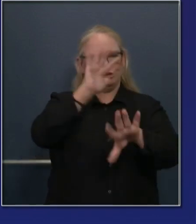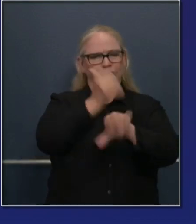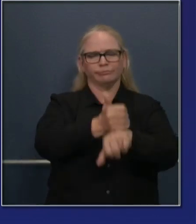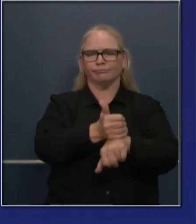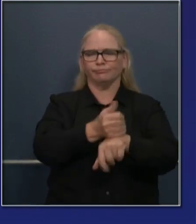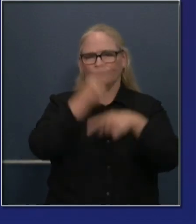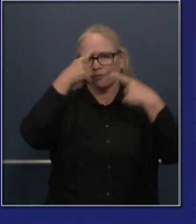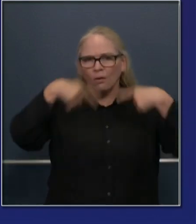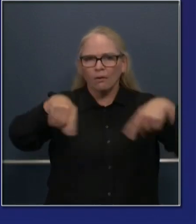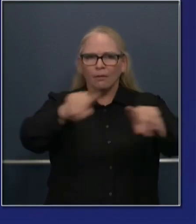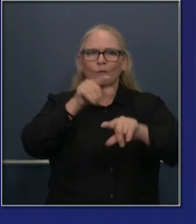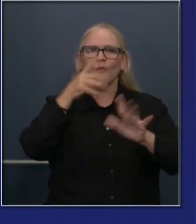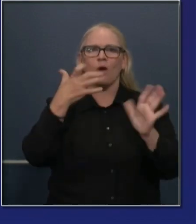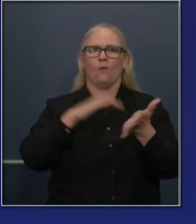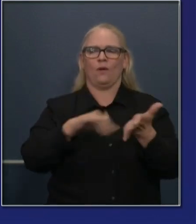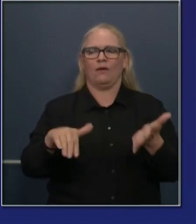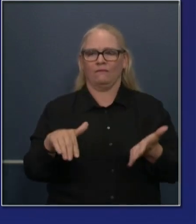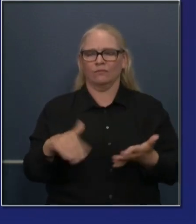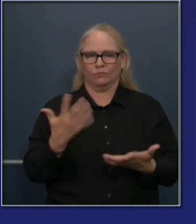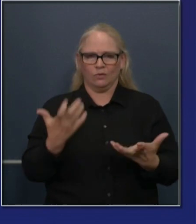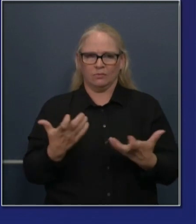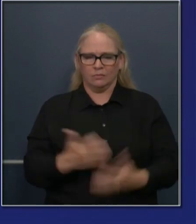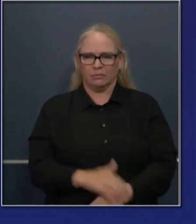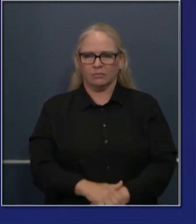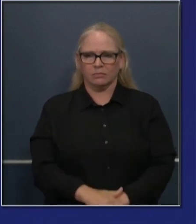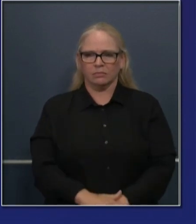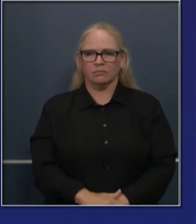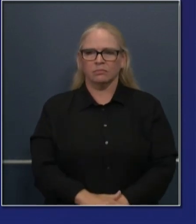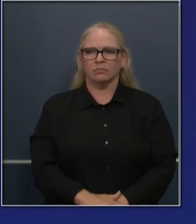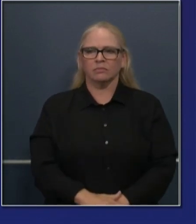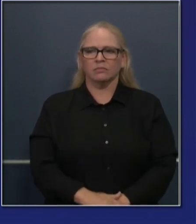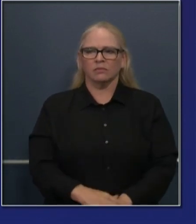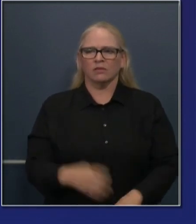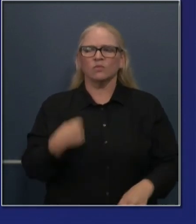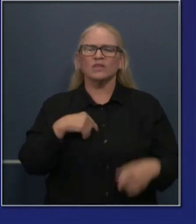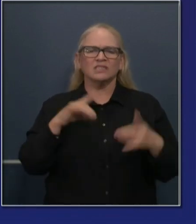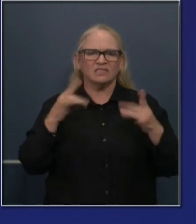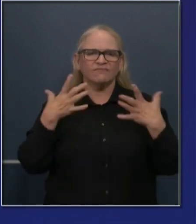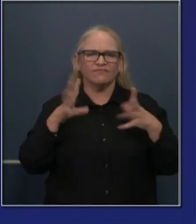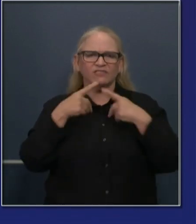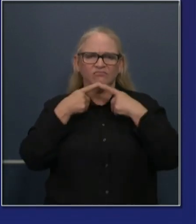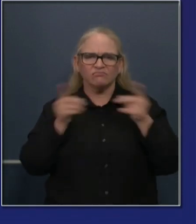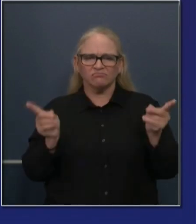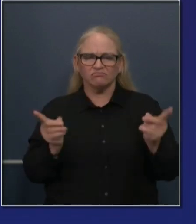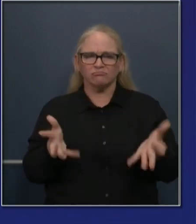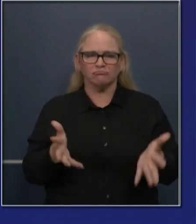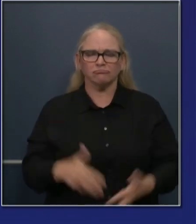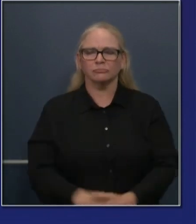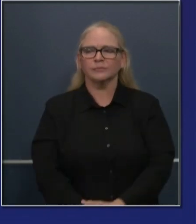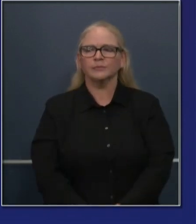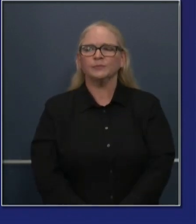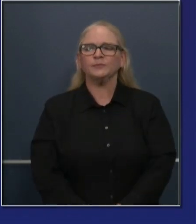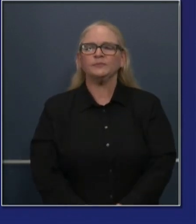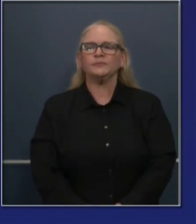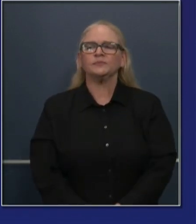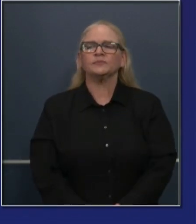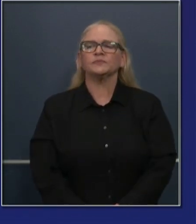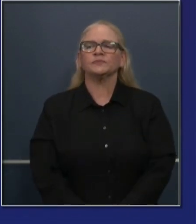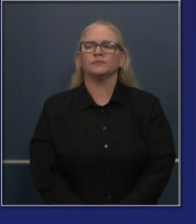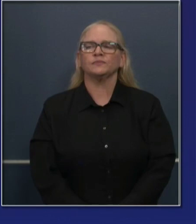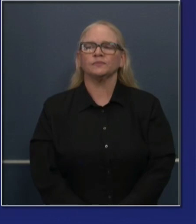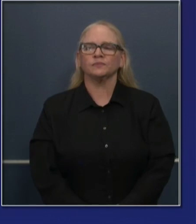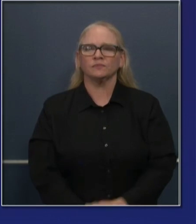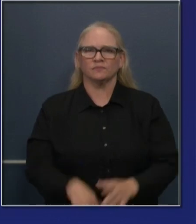when we announced the guidance for schools writ large. This was the guidance that was included in